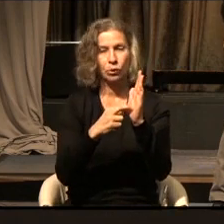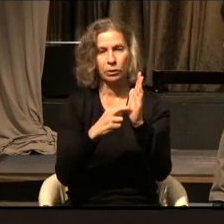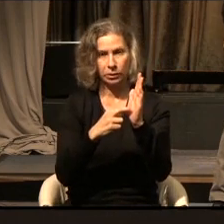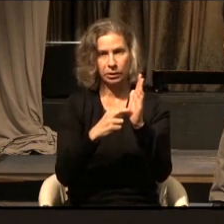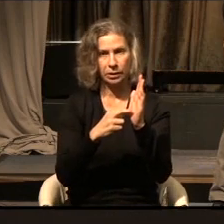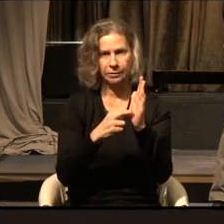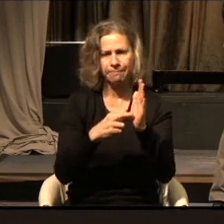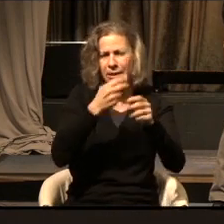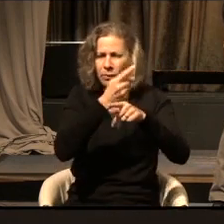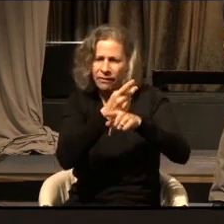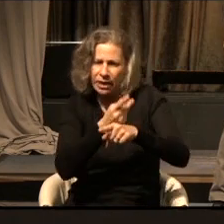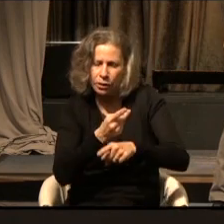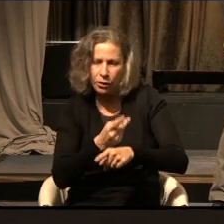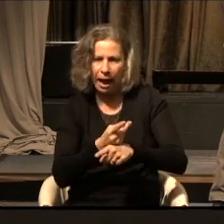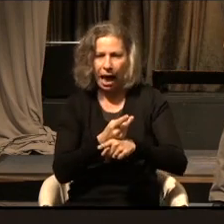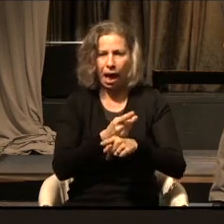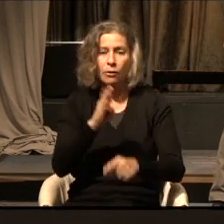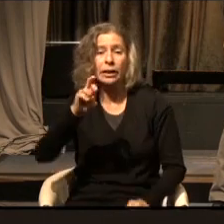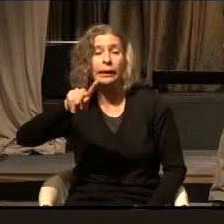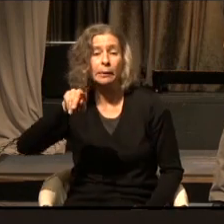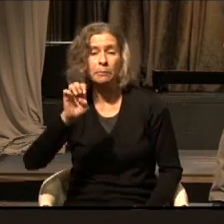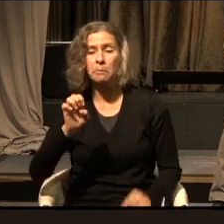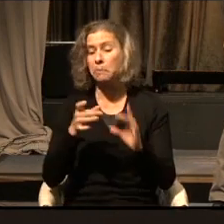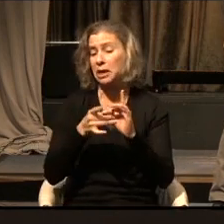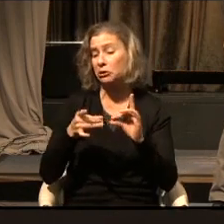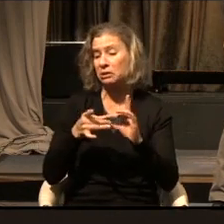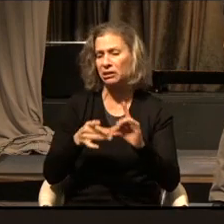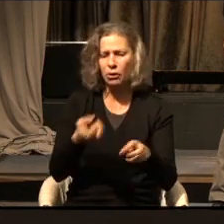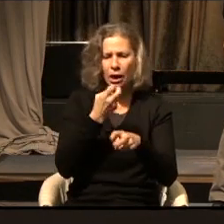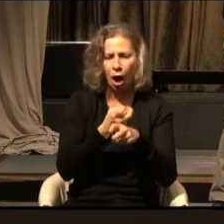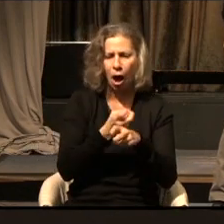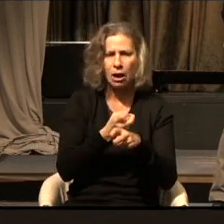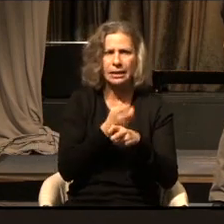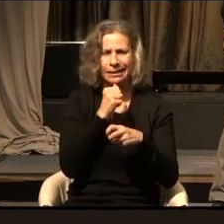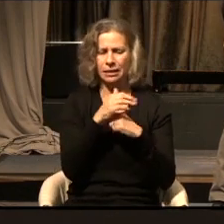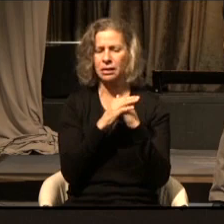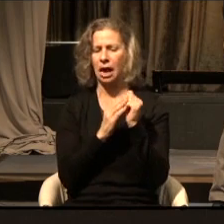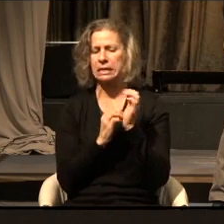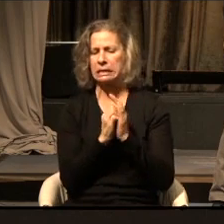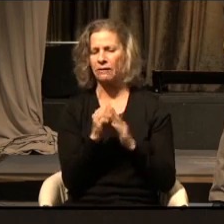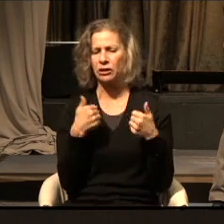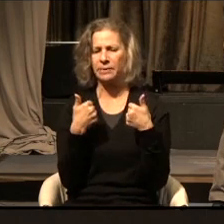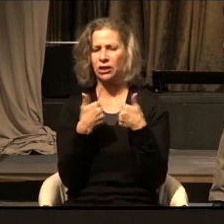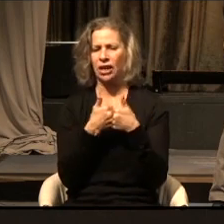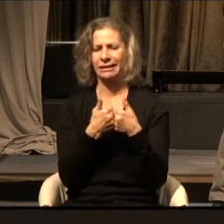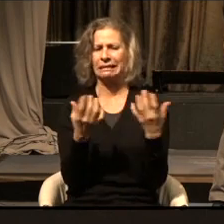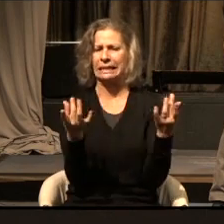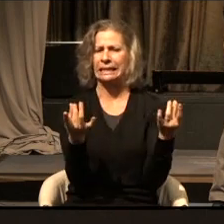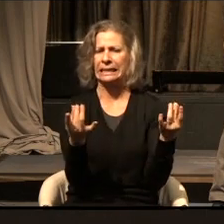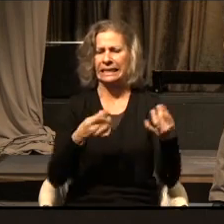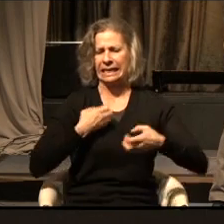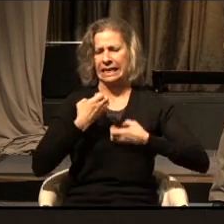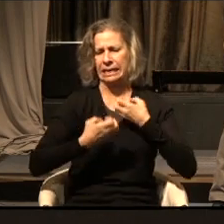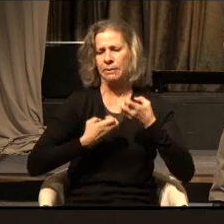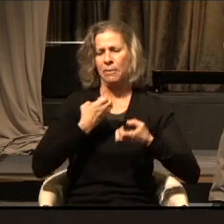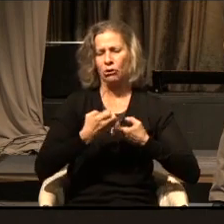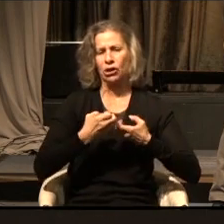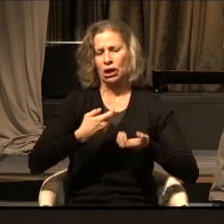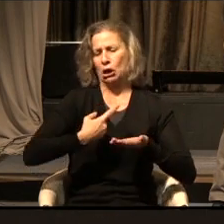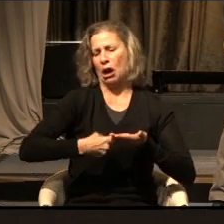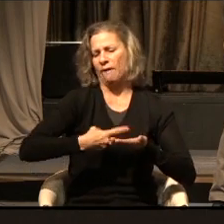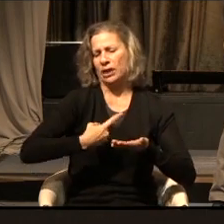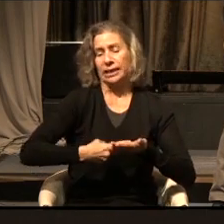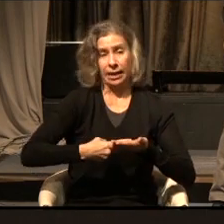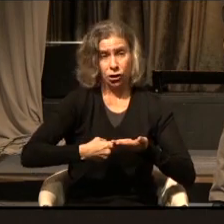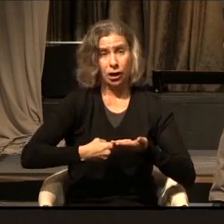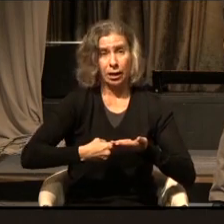work through, as Beatrice noted, sometimes difficult, uncomfortable, challenging, emotional conversations. So we're